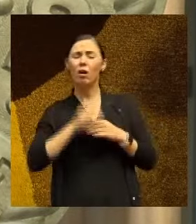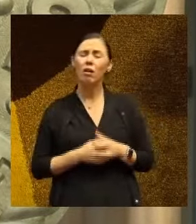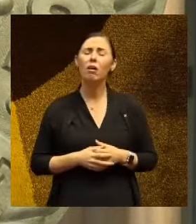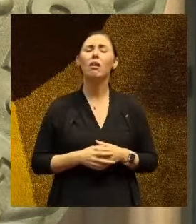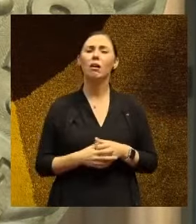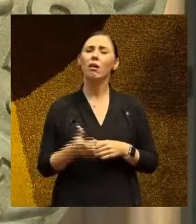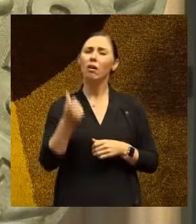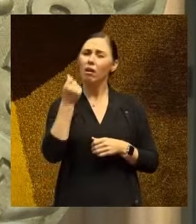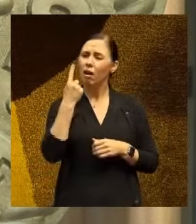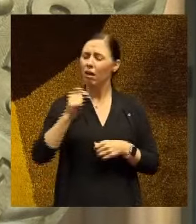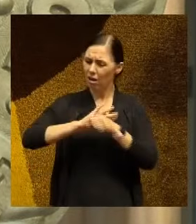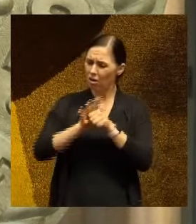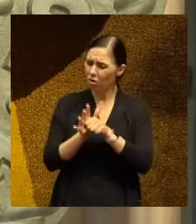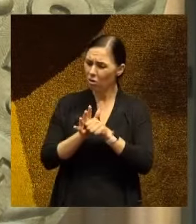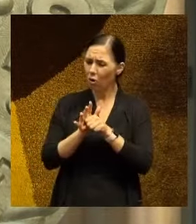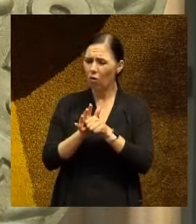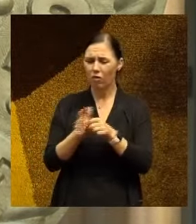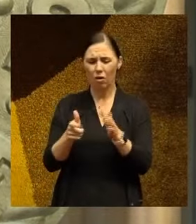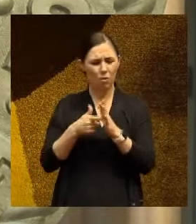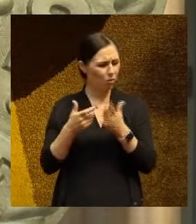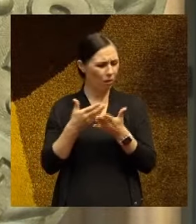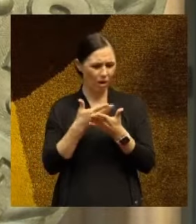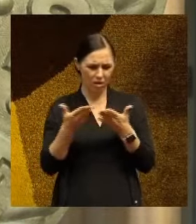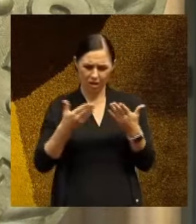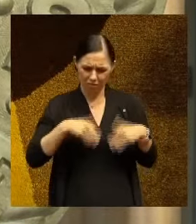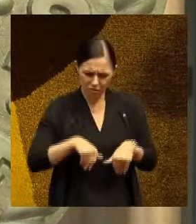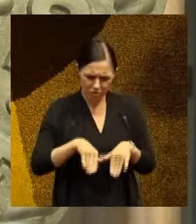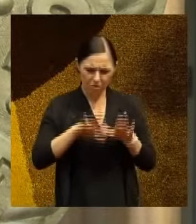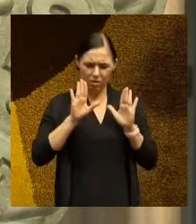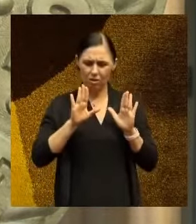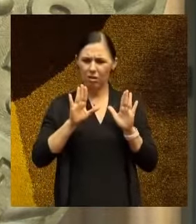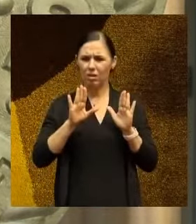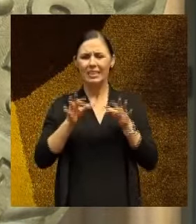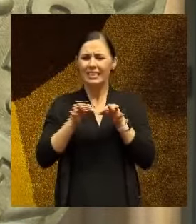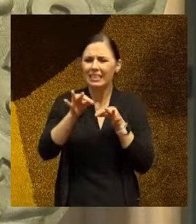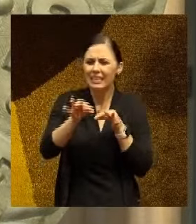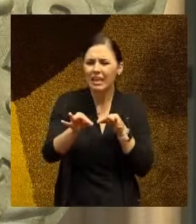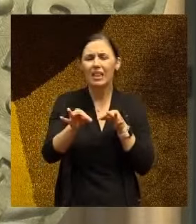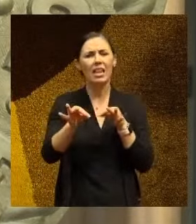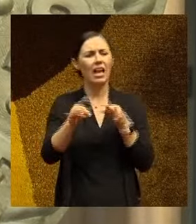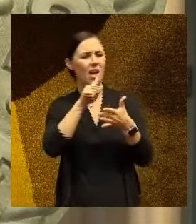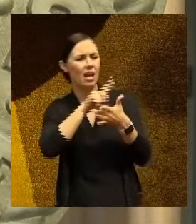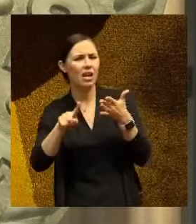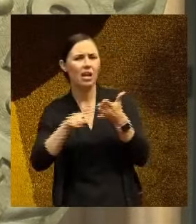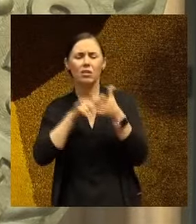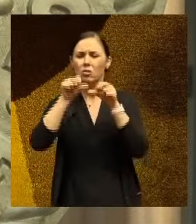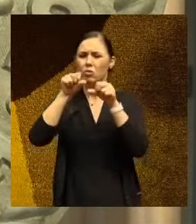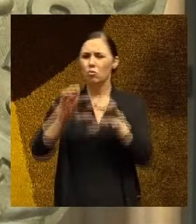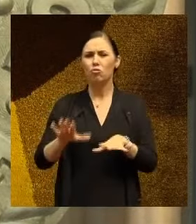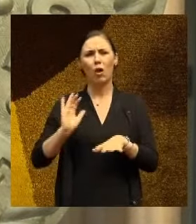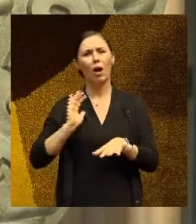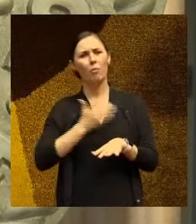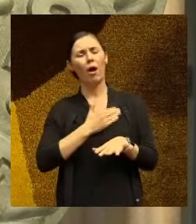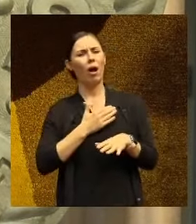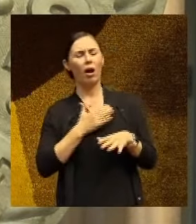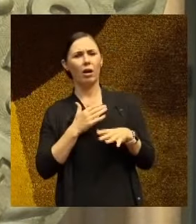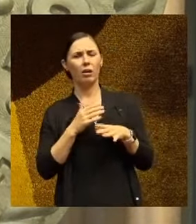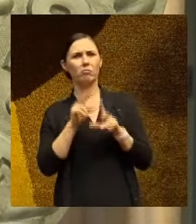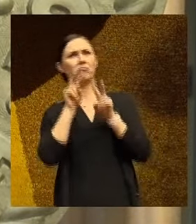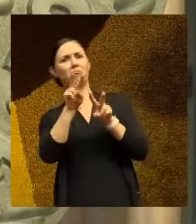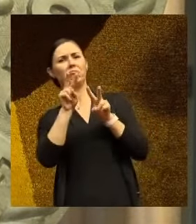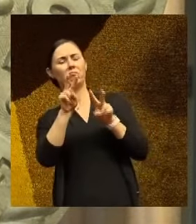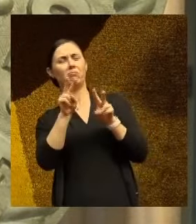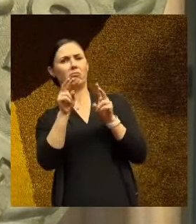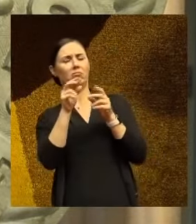sacrificed, delayed, or canceled so many of life's cherished milestones, weddings and